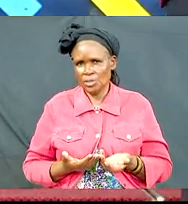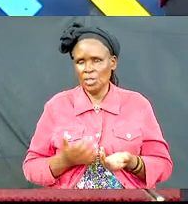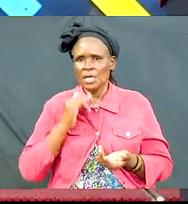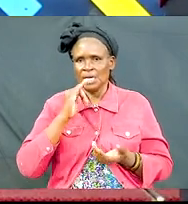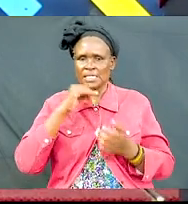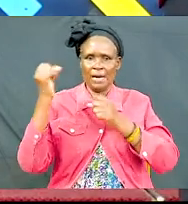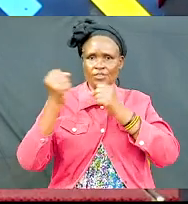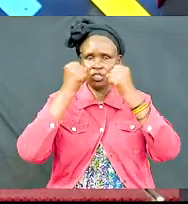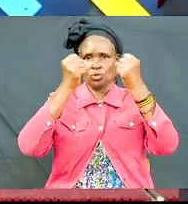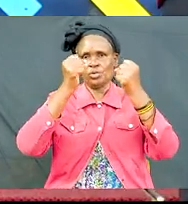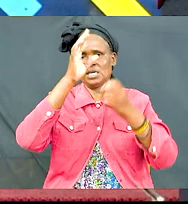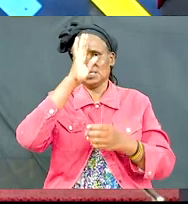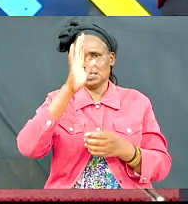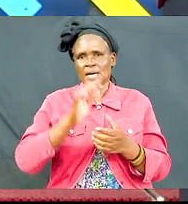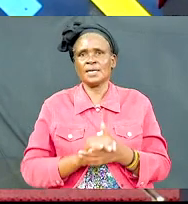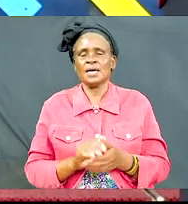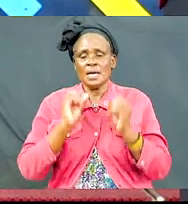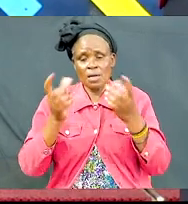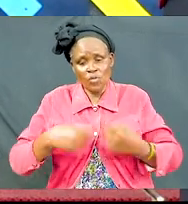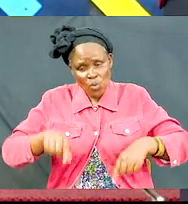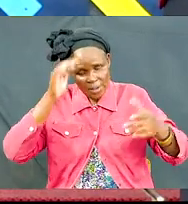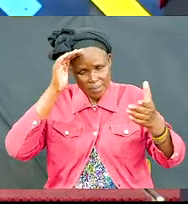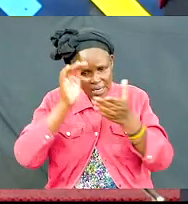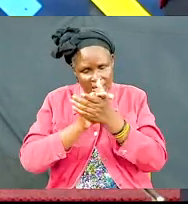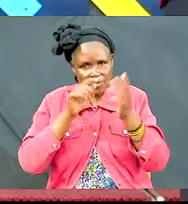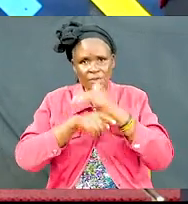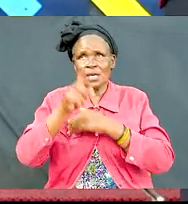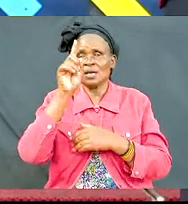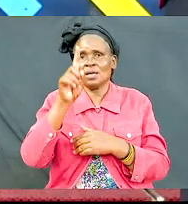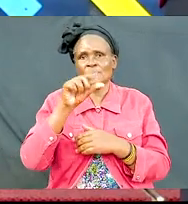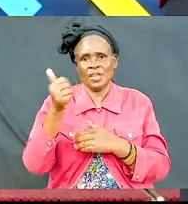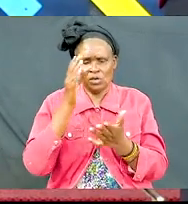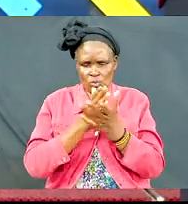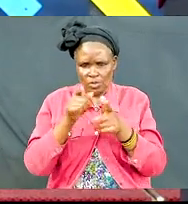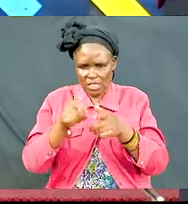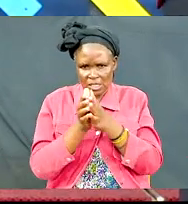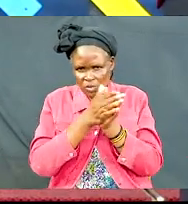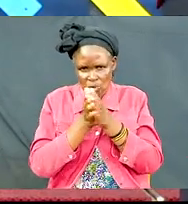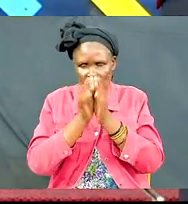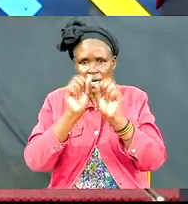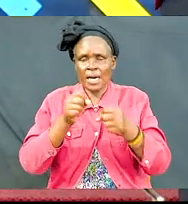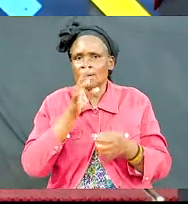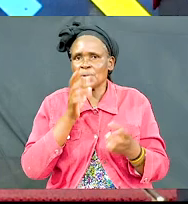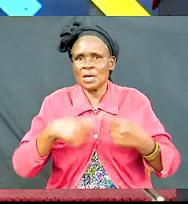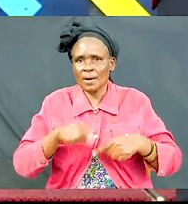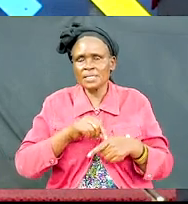Sunday. And if we believe in him, victory can be yours. So there is a song that